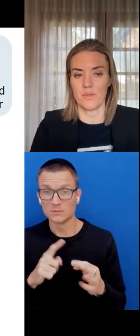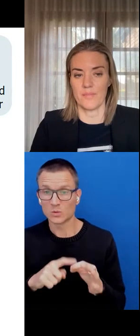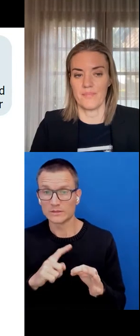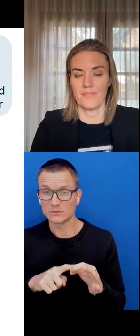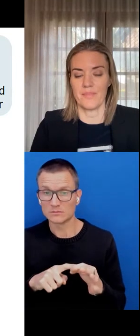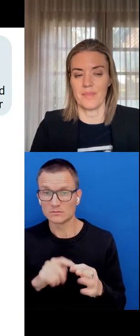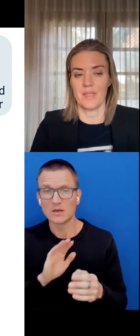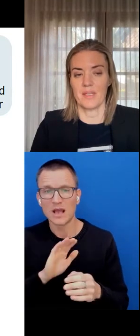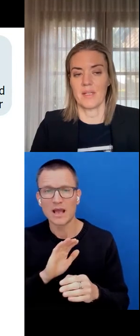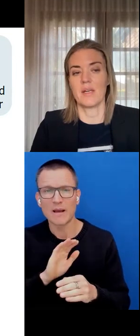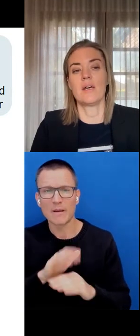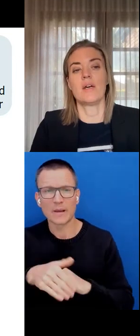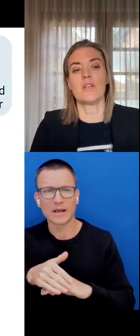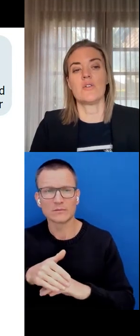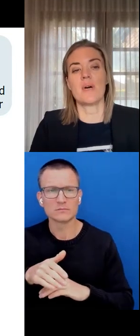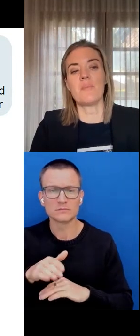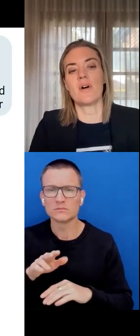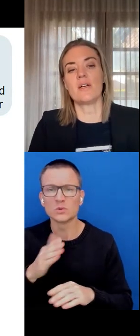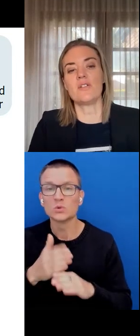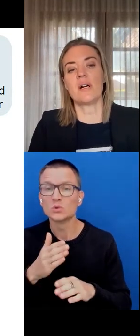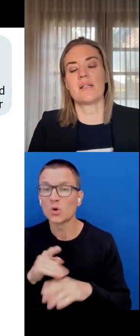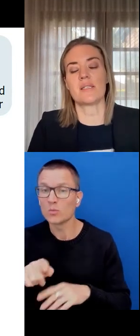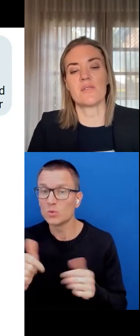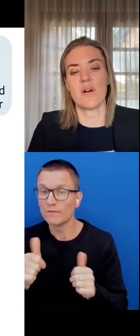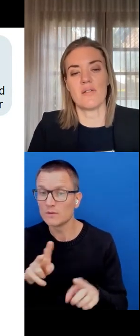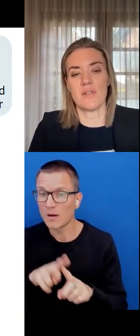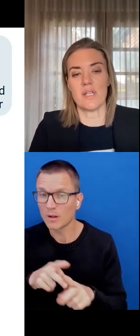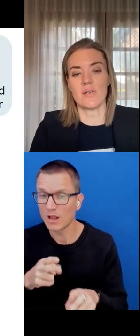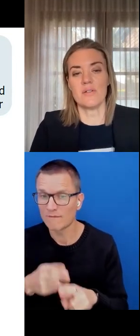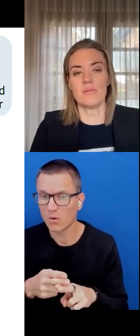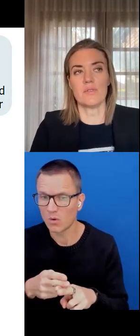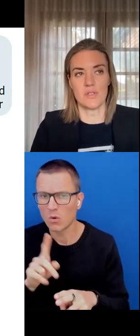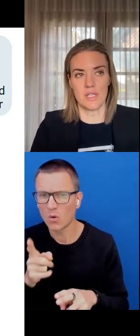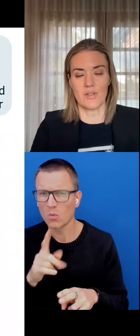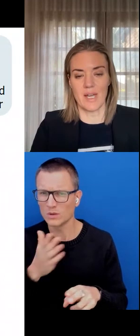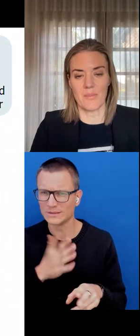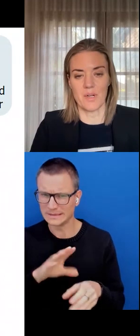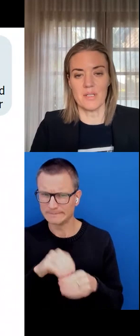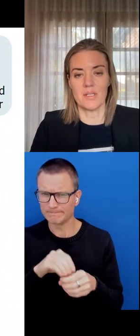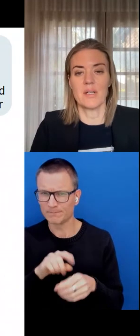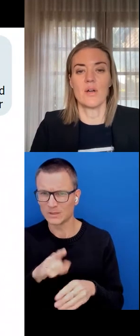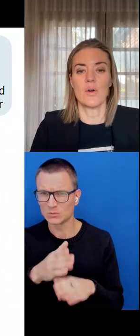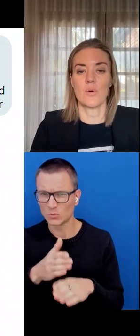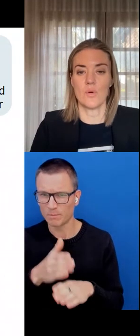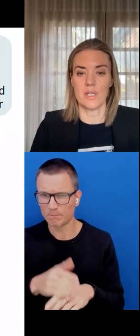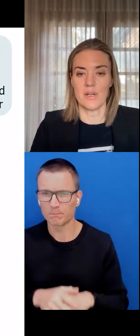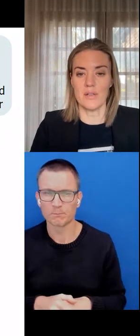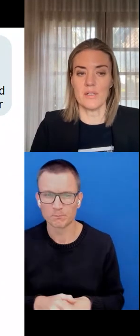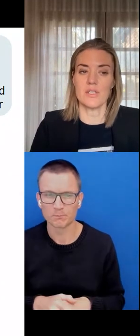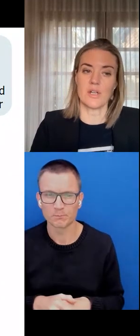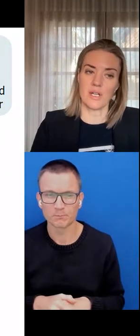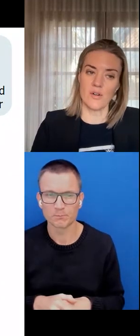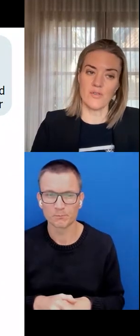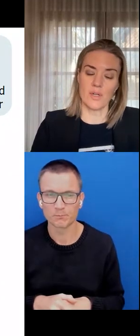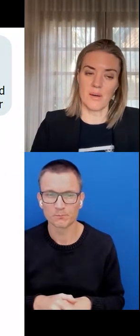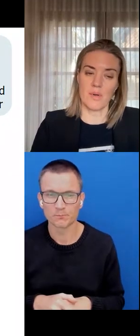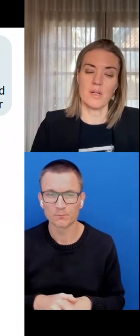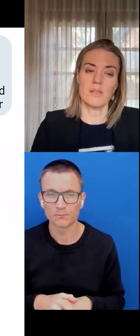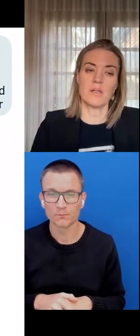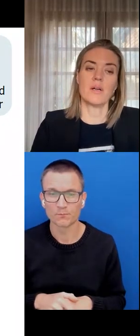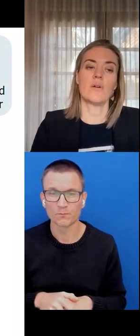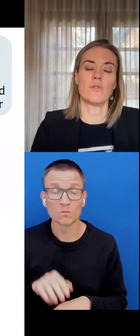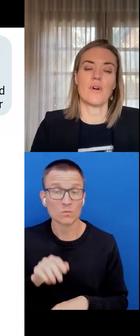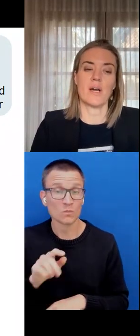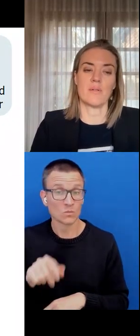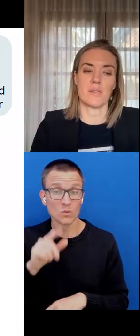applied for. You may provide your answers via video using your camera, audio turning off your